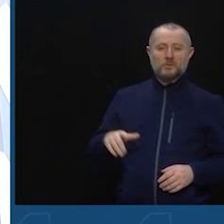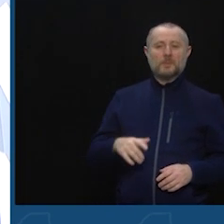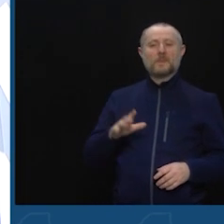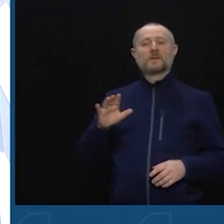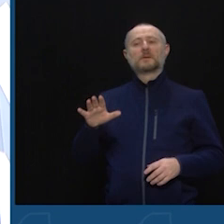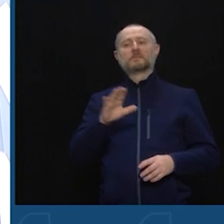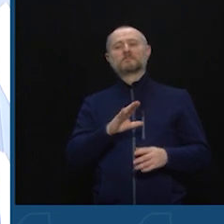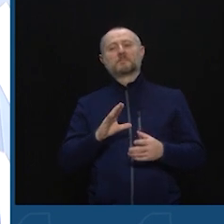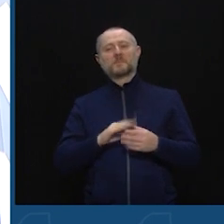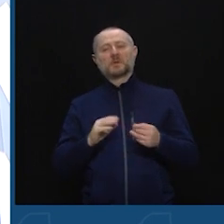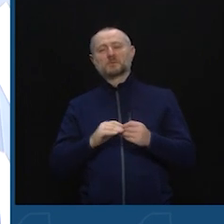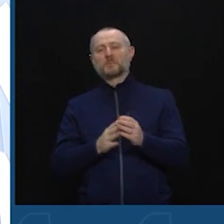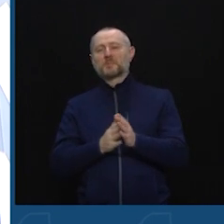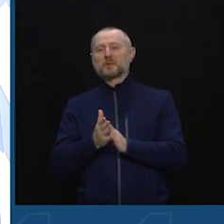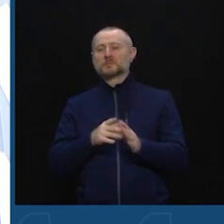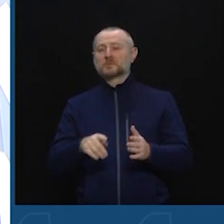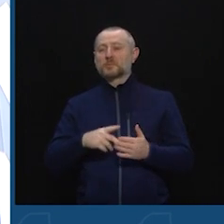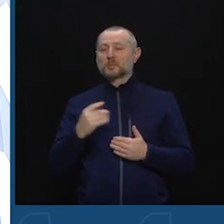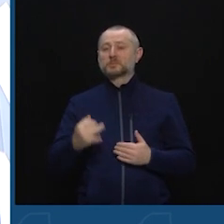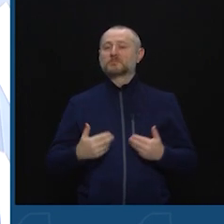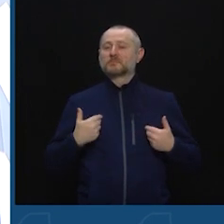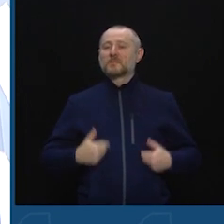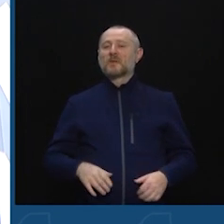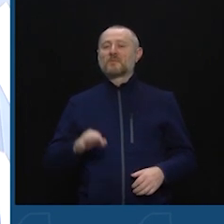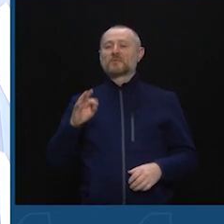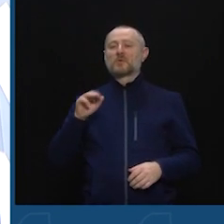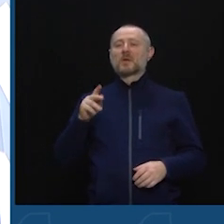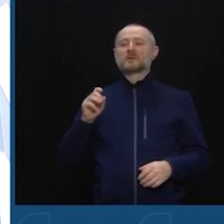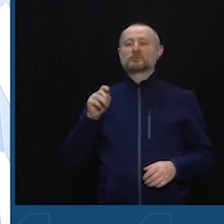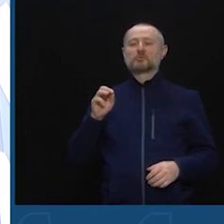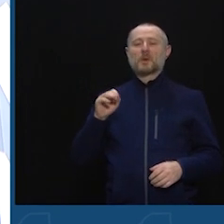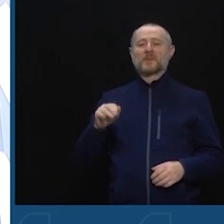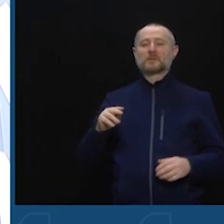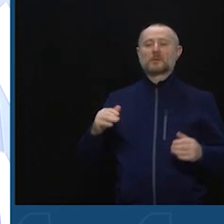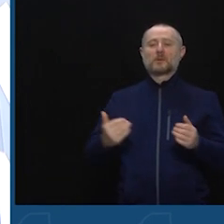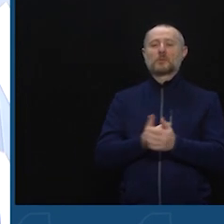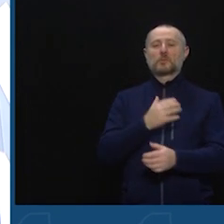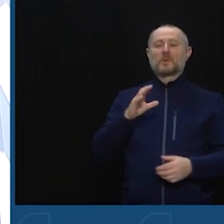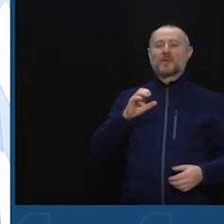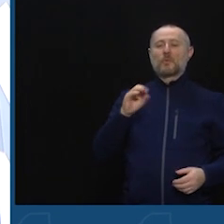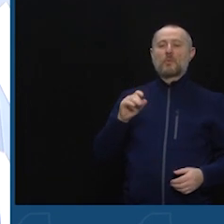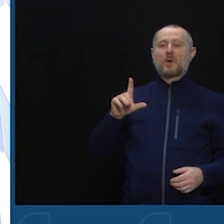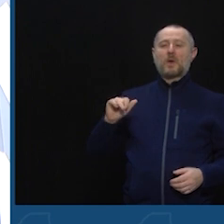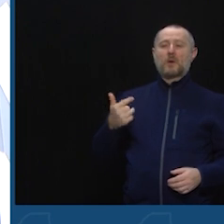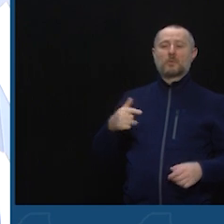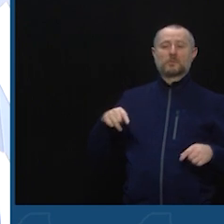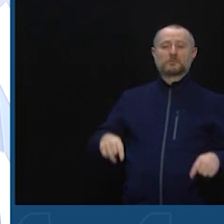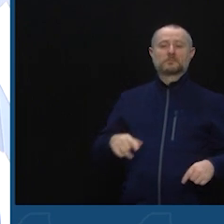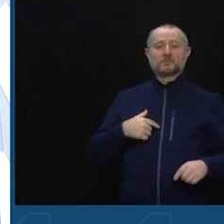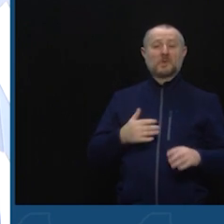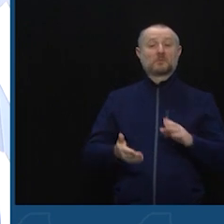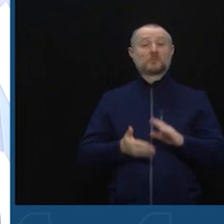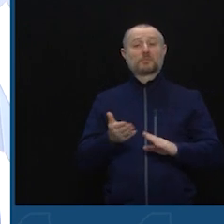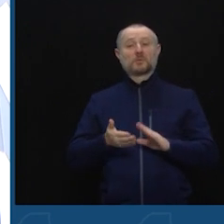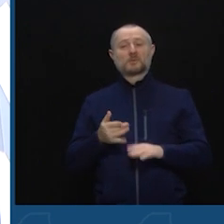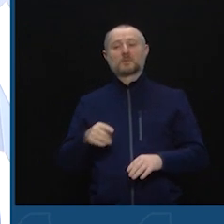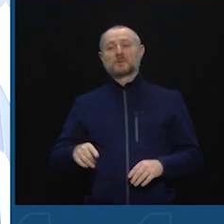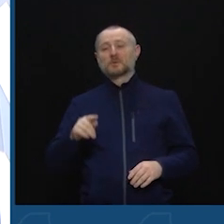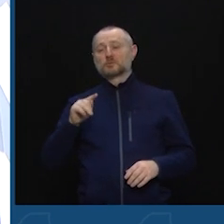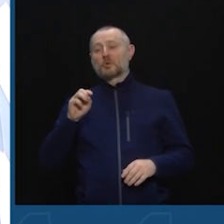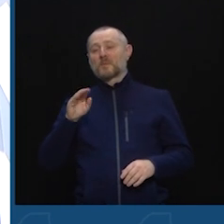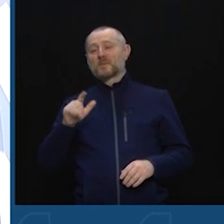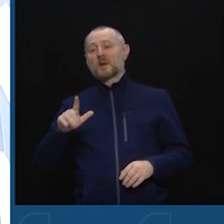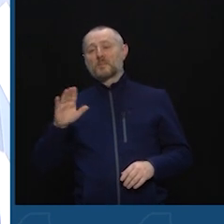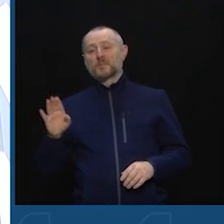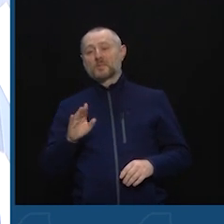project. My name is Frank Scremin, the new CEO of LaGuardia Gateway Partners, the developer and operator of Terminal B, and I'm also an executive with Vantage